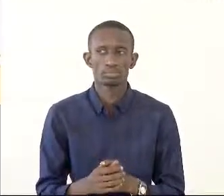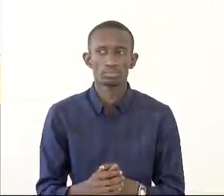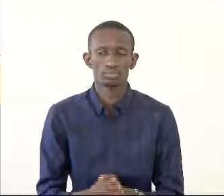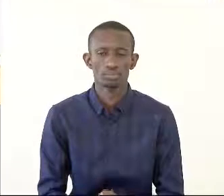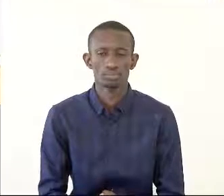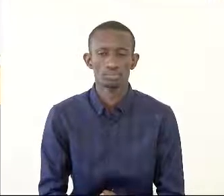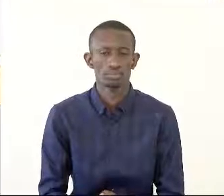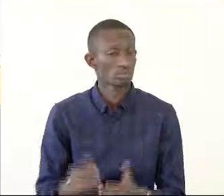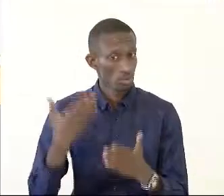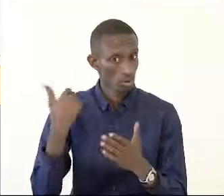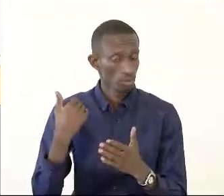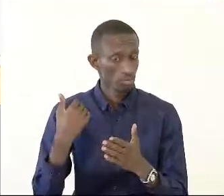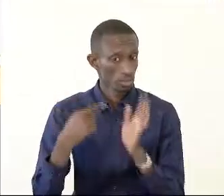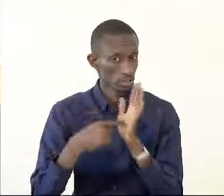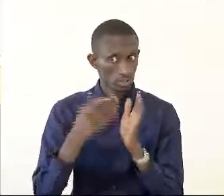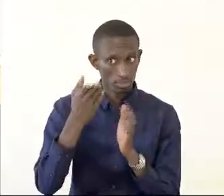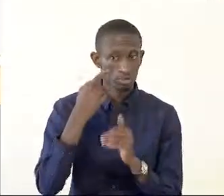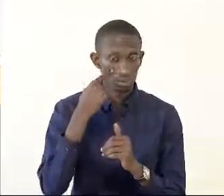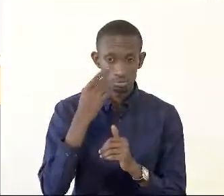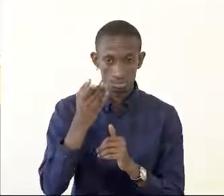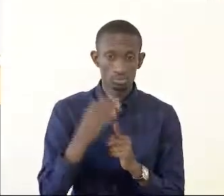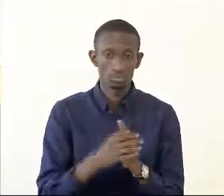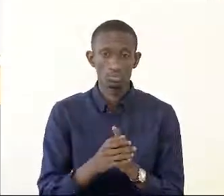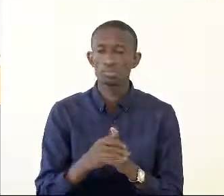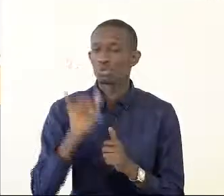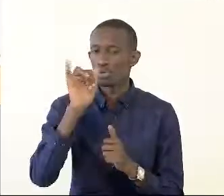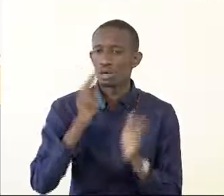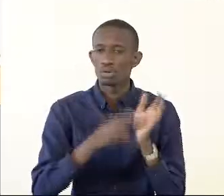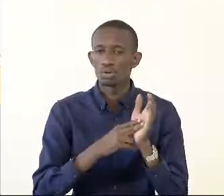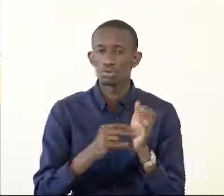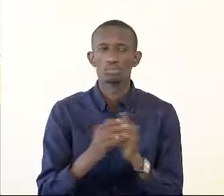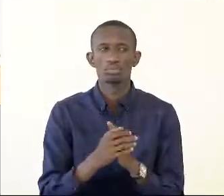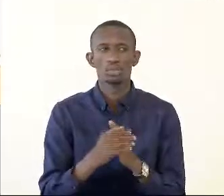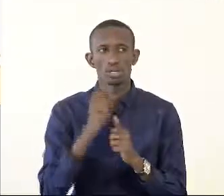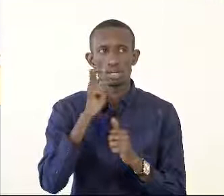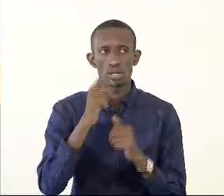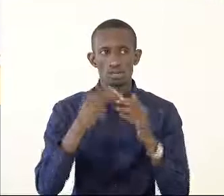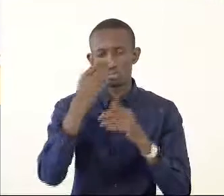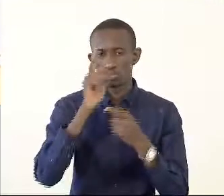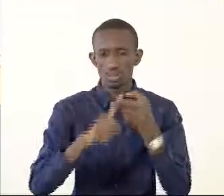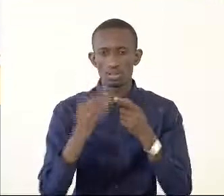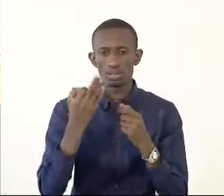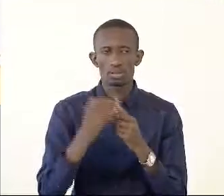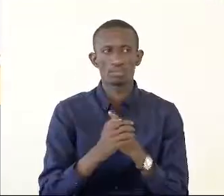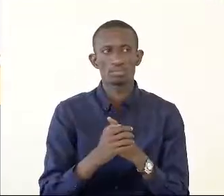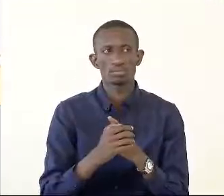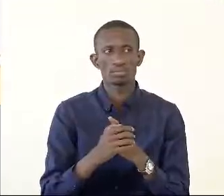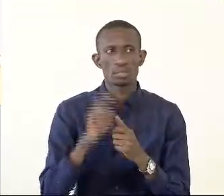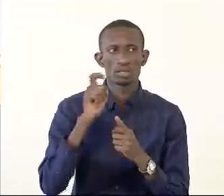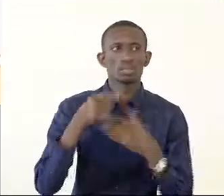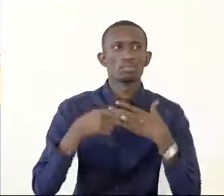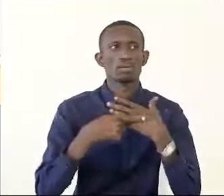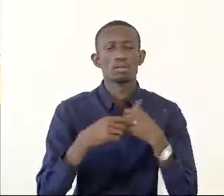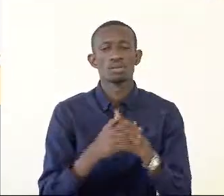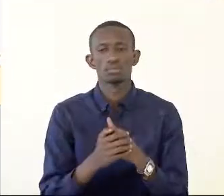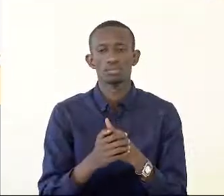We had this example. As you can see here, y equals x squared plus 3x minus 4. That is the example we